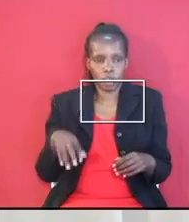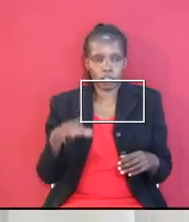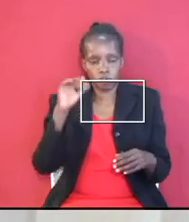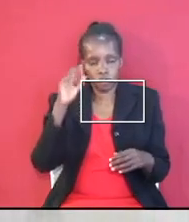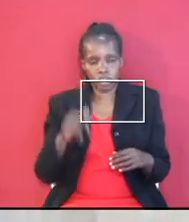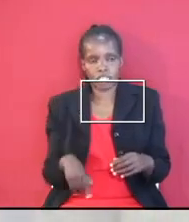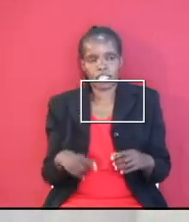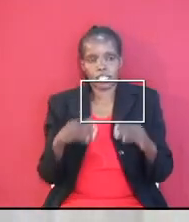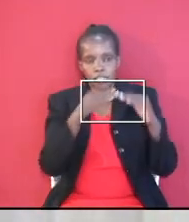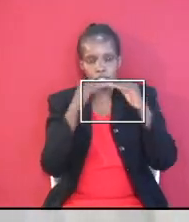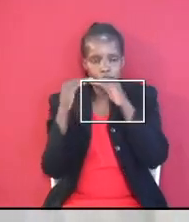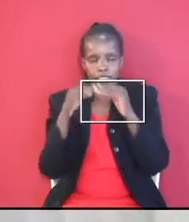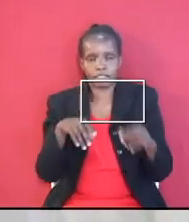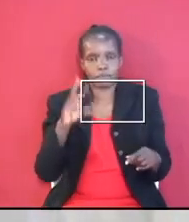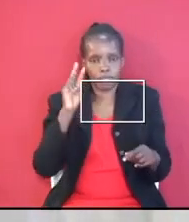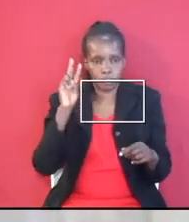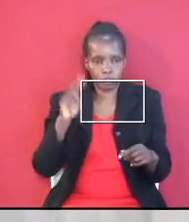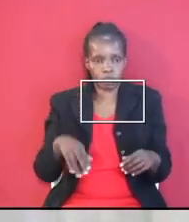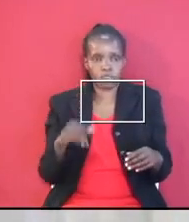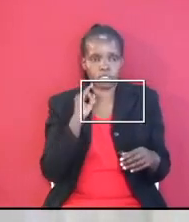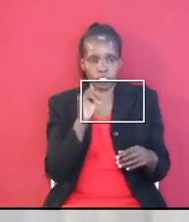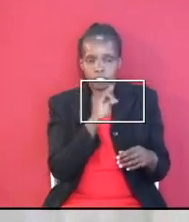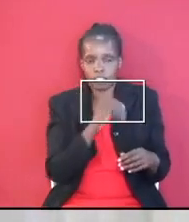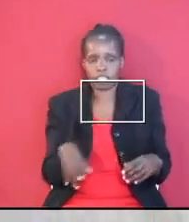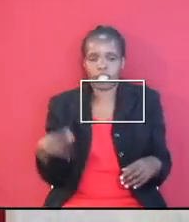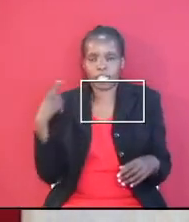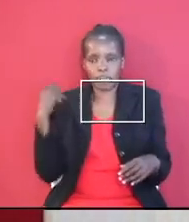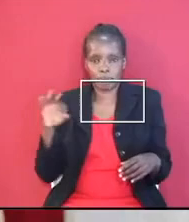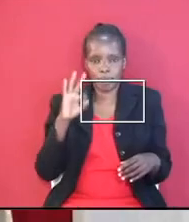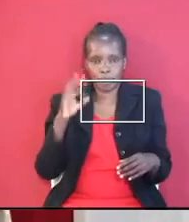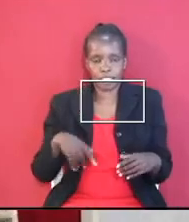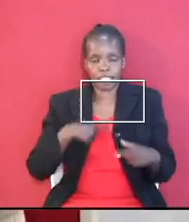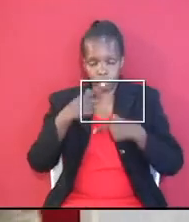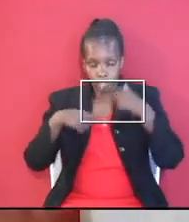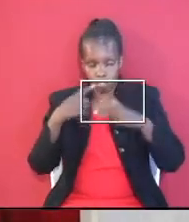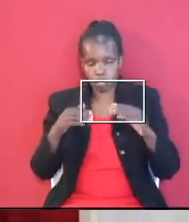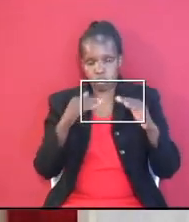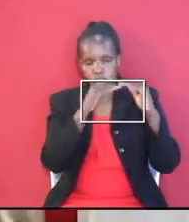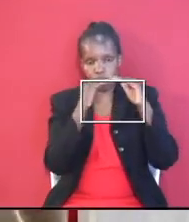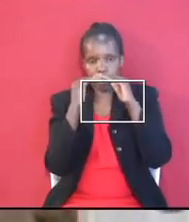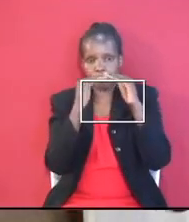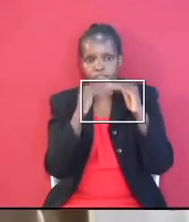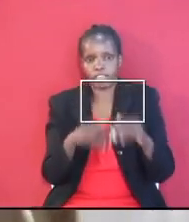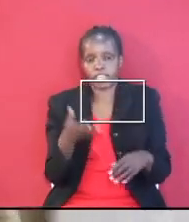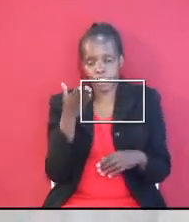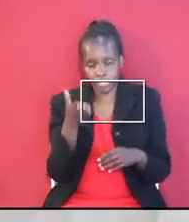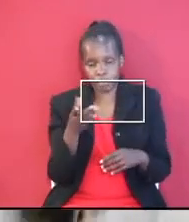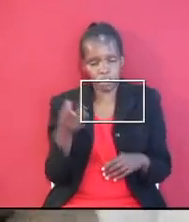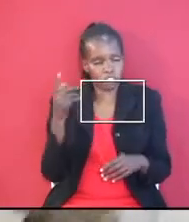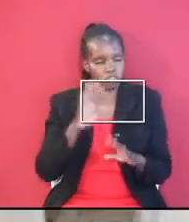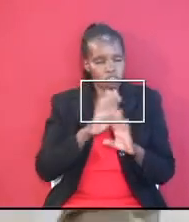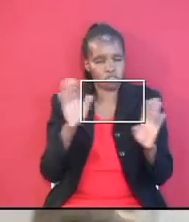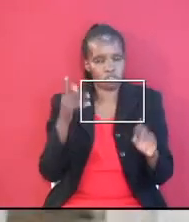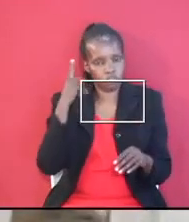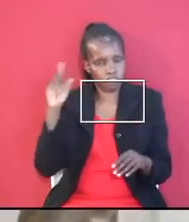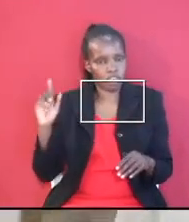two, conditioning level. Level number three, carrying on level. This level, as I said, is not for everyone.